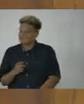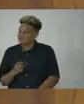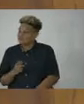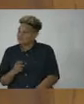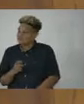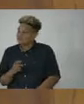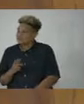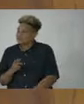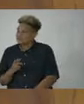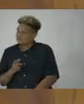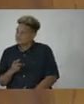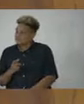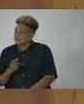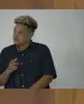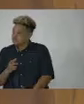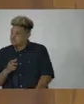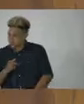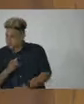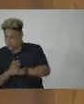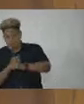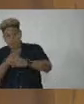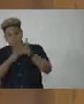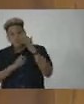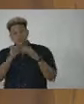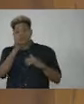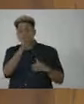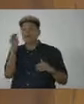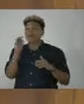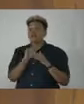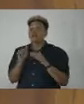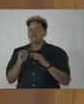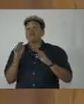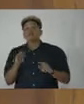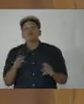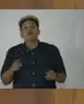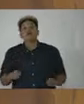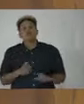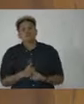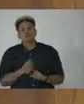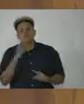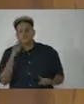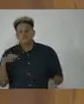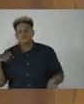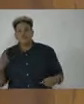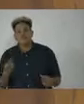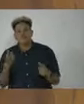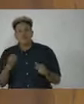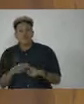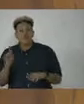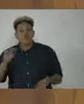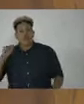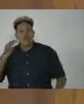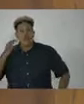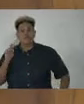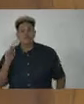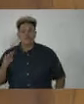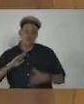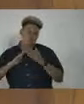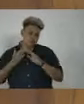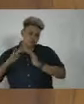rehabilitation work at a cost of $10 million has been done at the Ashton Community